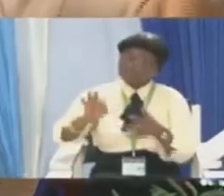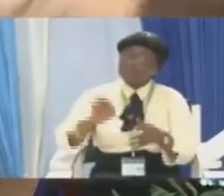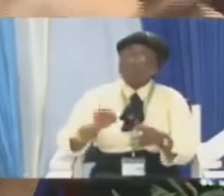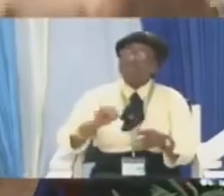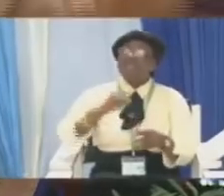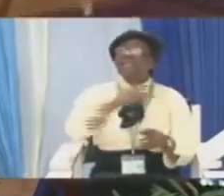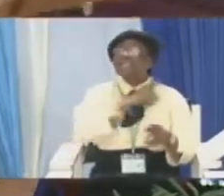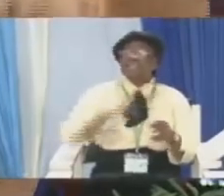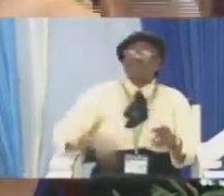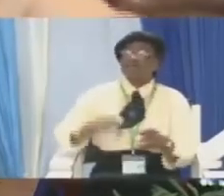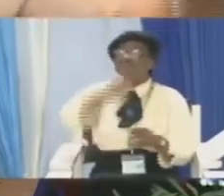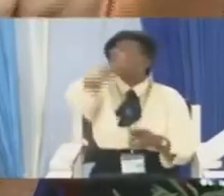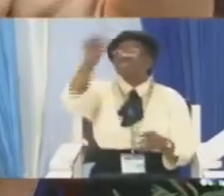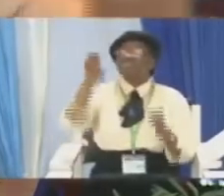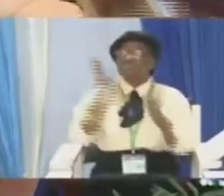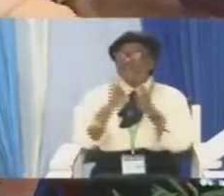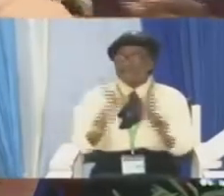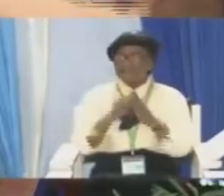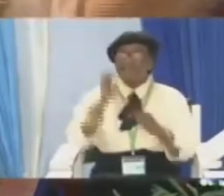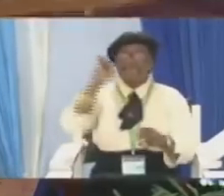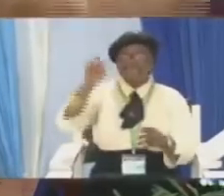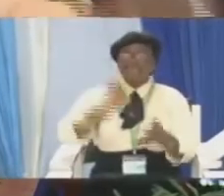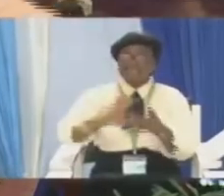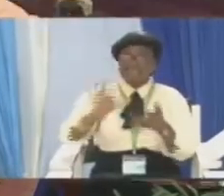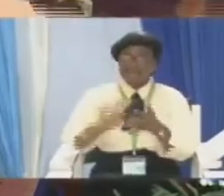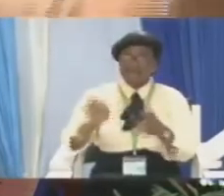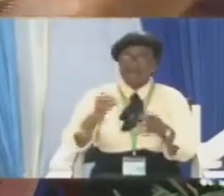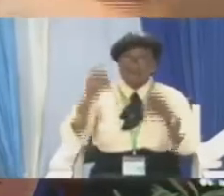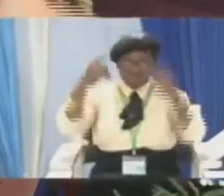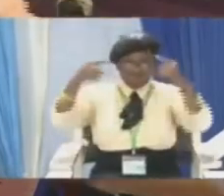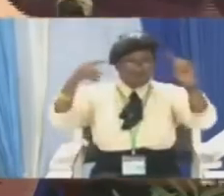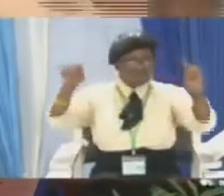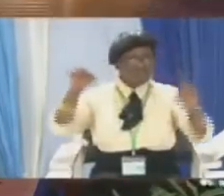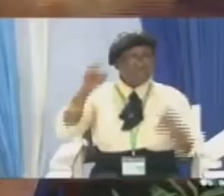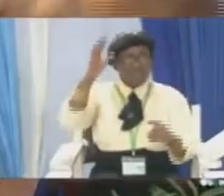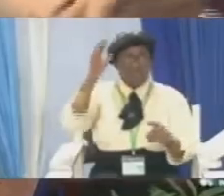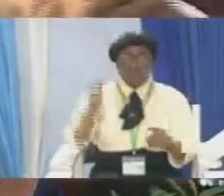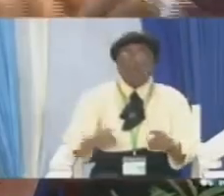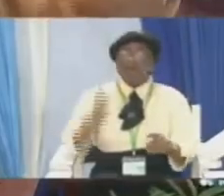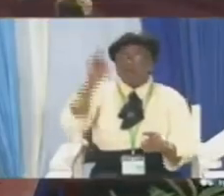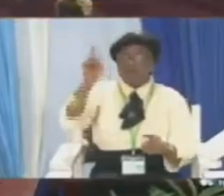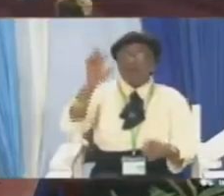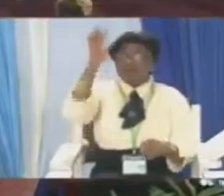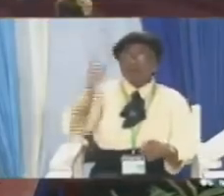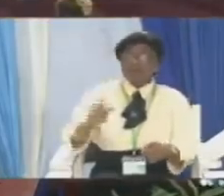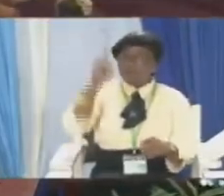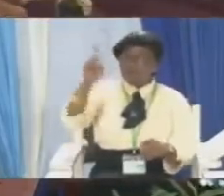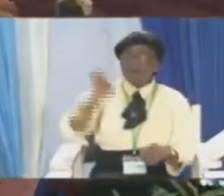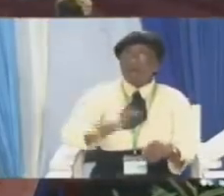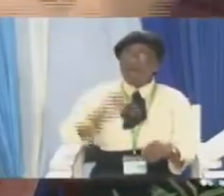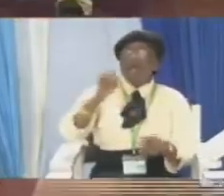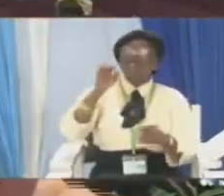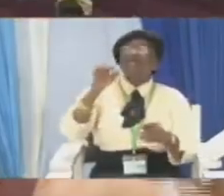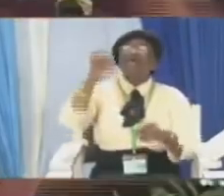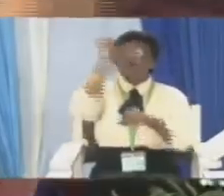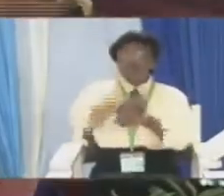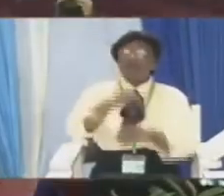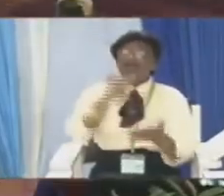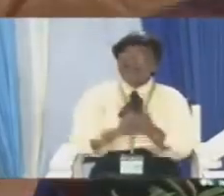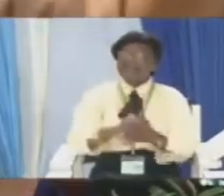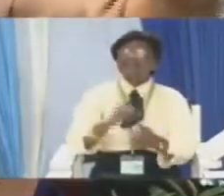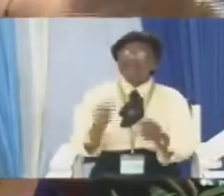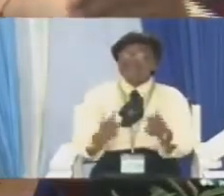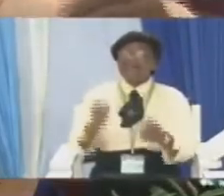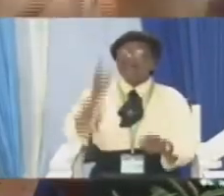Jerusalem, 1. He was counting his successes by 1. I conquered that land, 1.